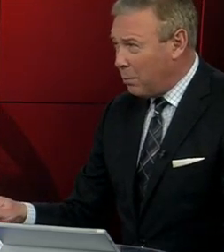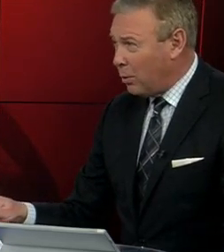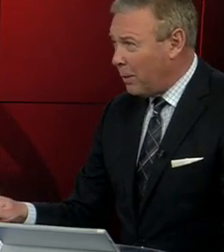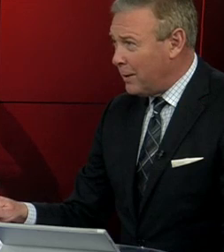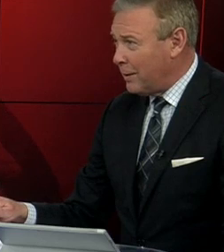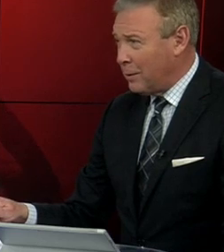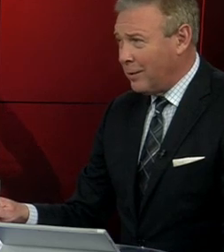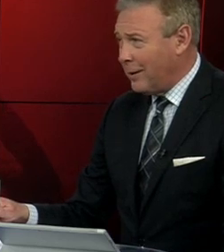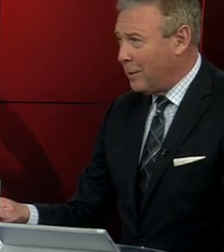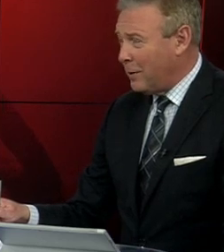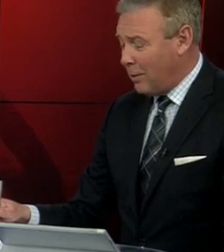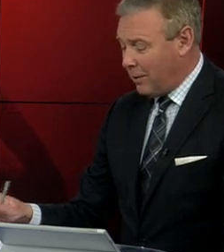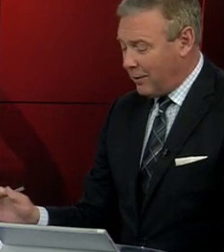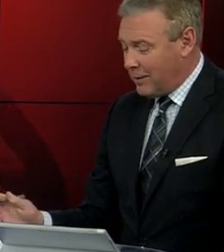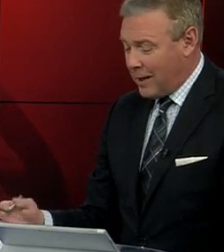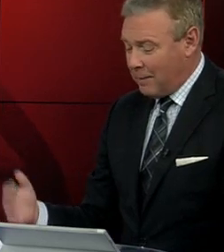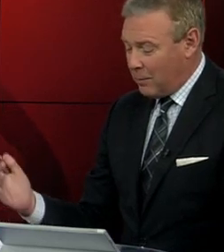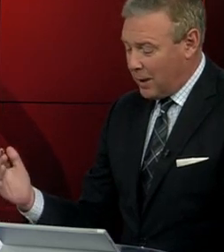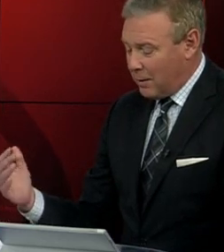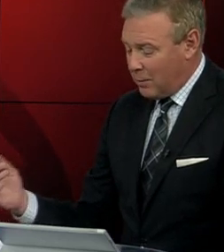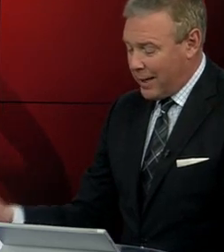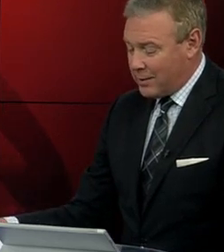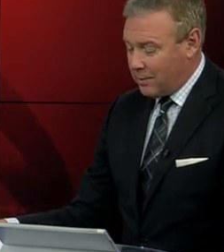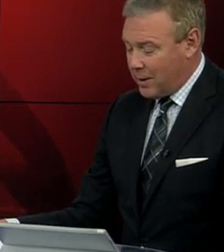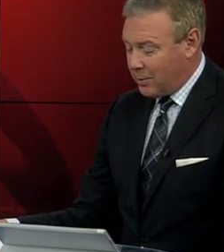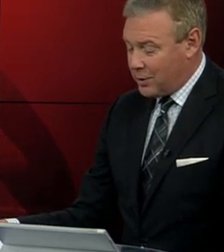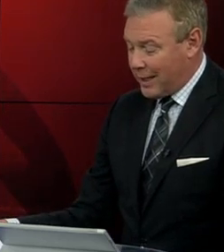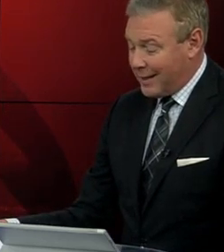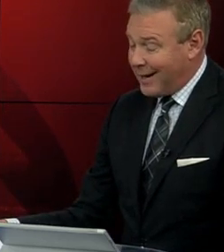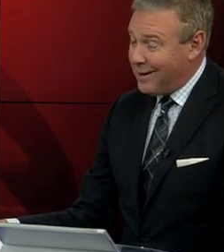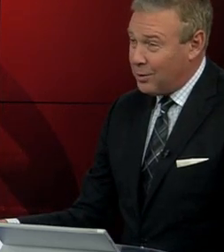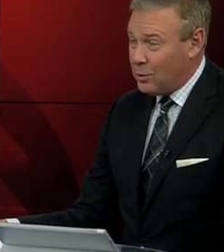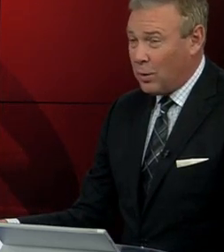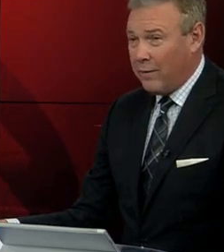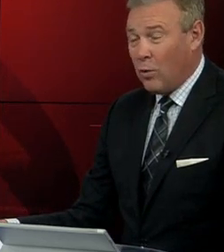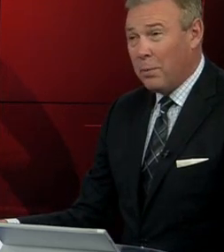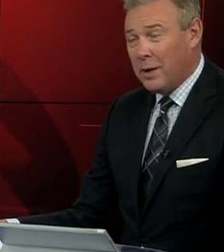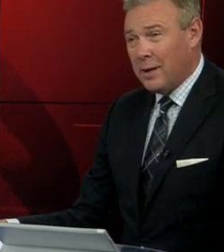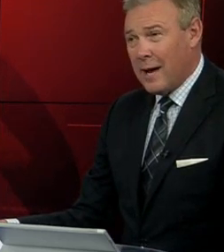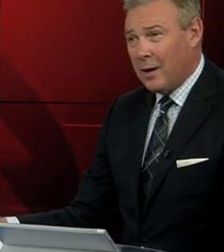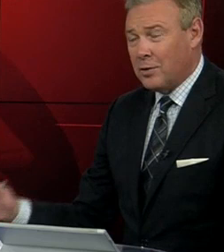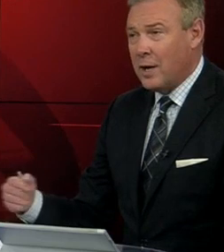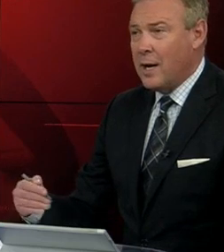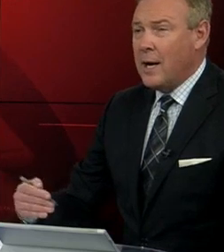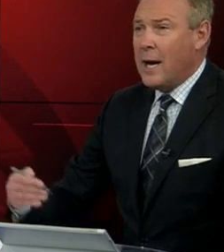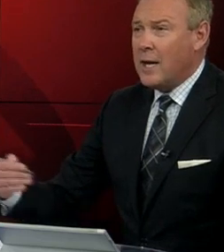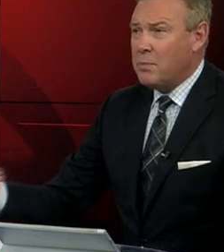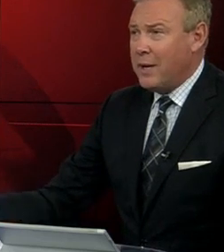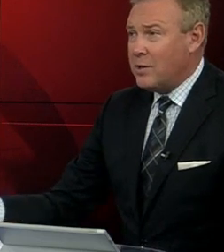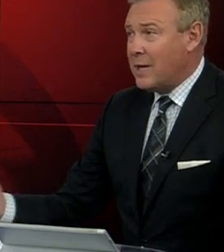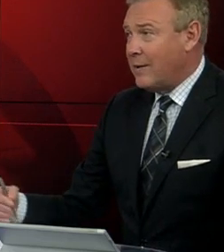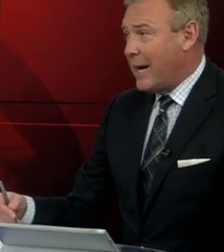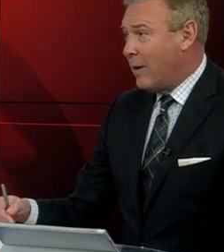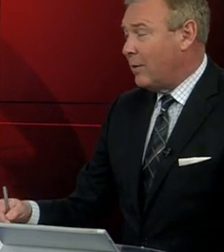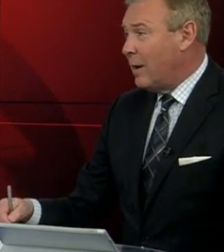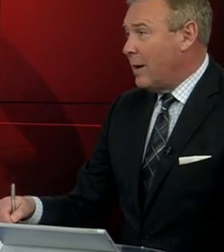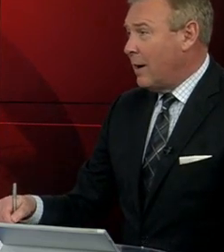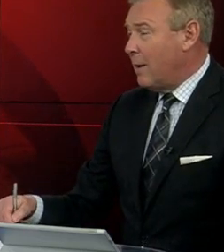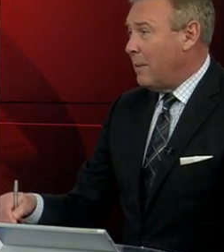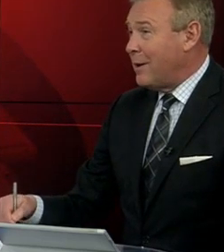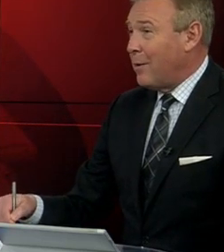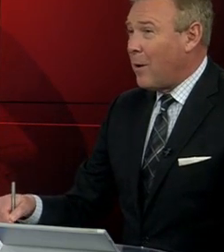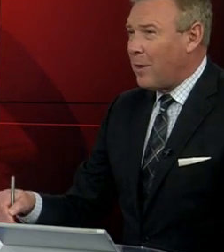situation of unemployment that we're dealing with all of the time, and we had some numbers again that $124 million has been sent